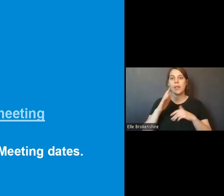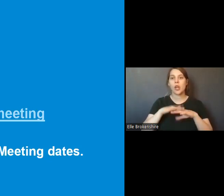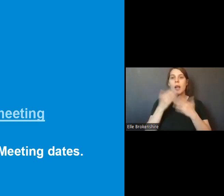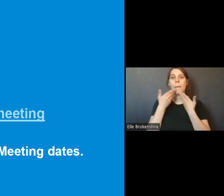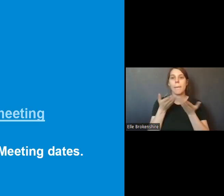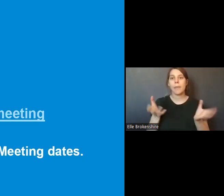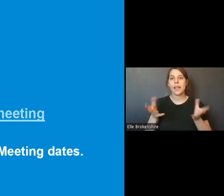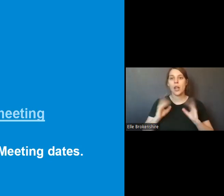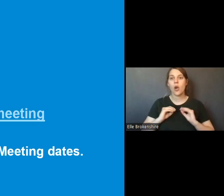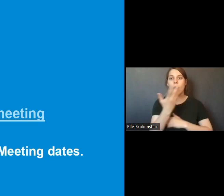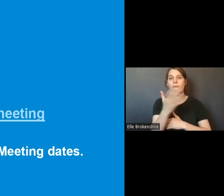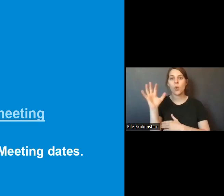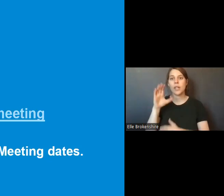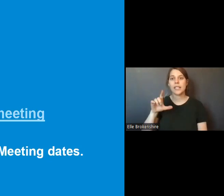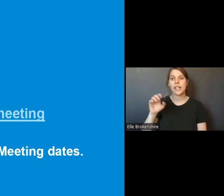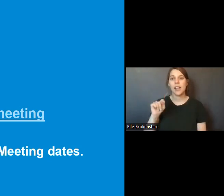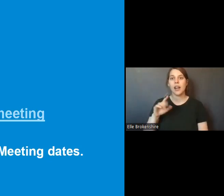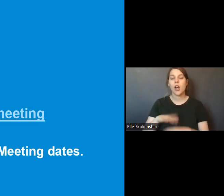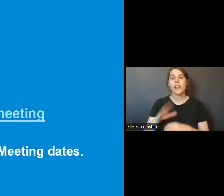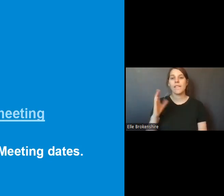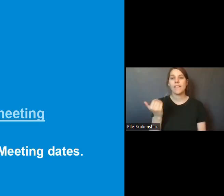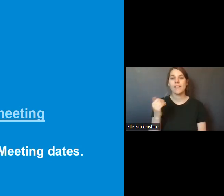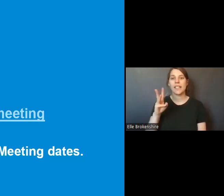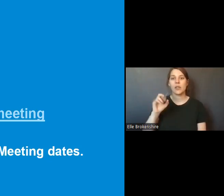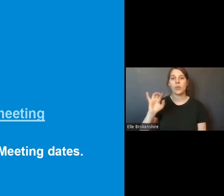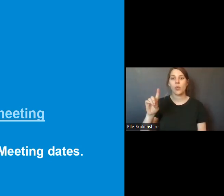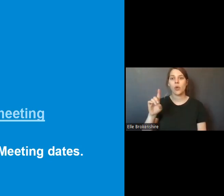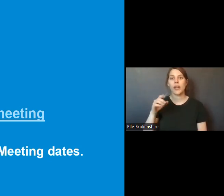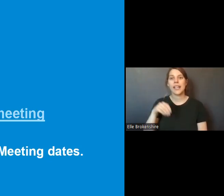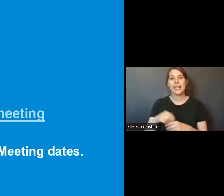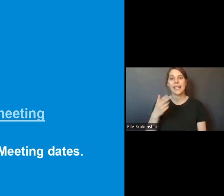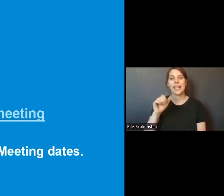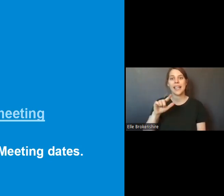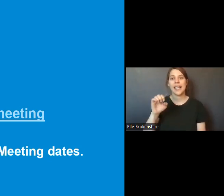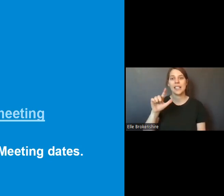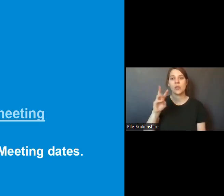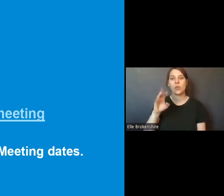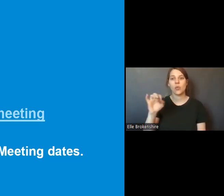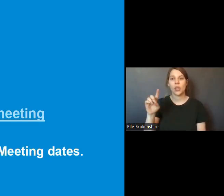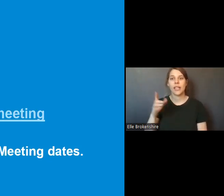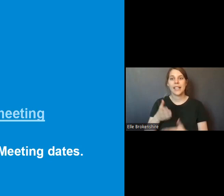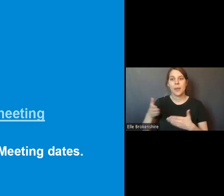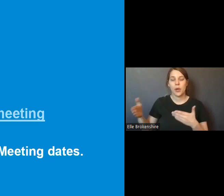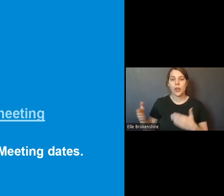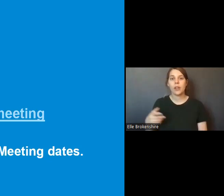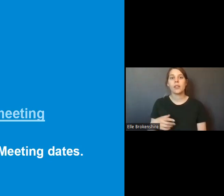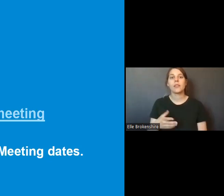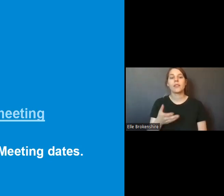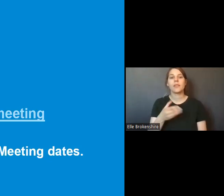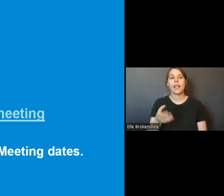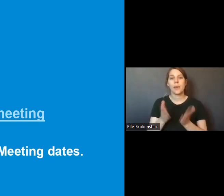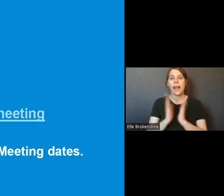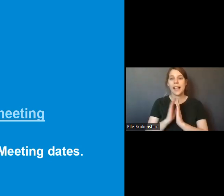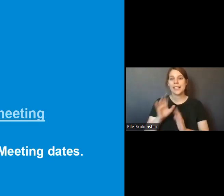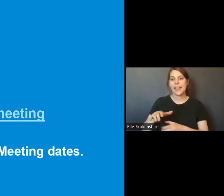of the 15th Ward in the Hazelwood neighborhood. Furthermore, we request that this section of land be held as a